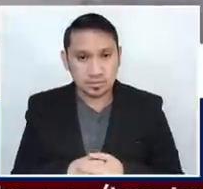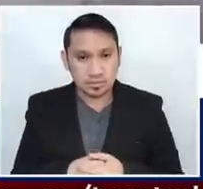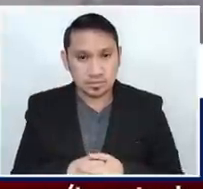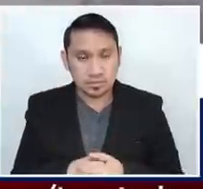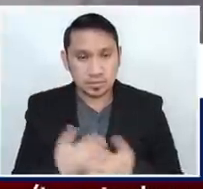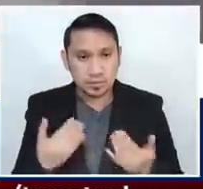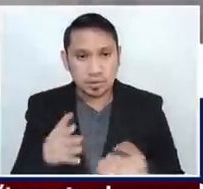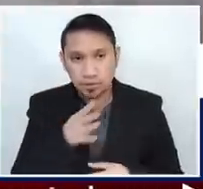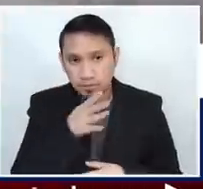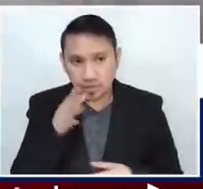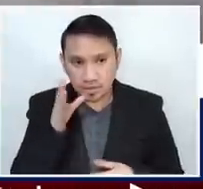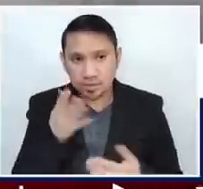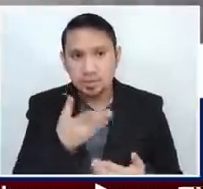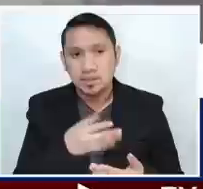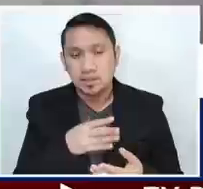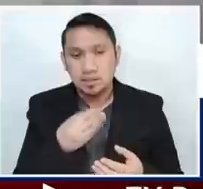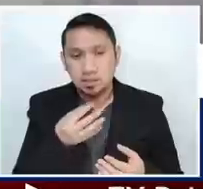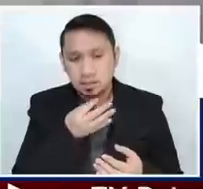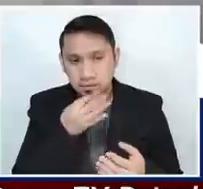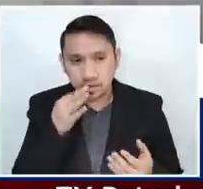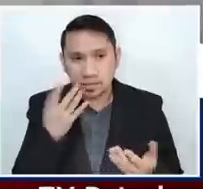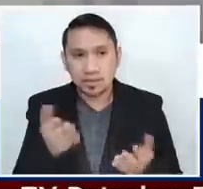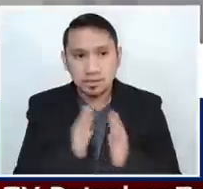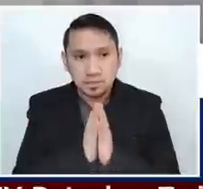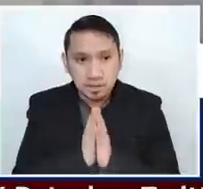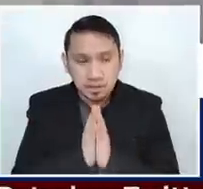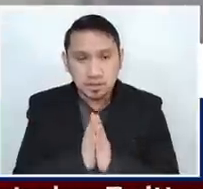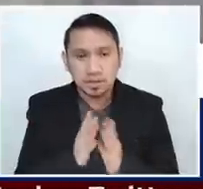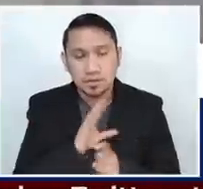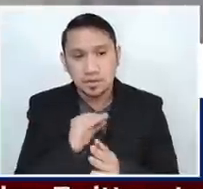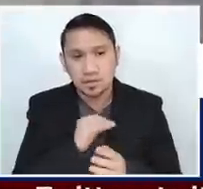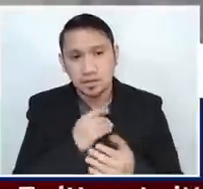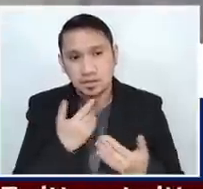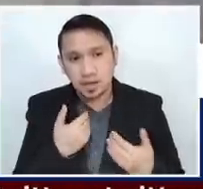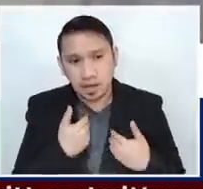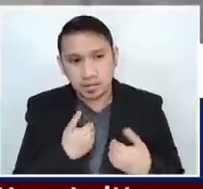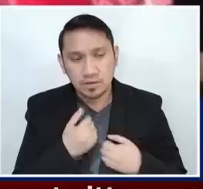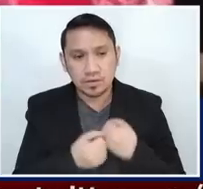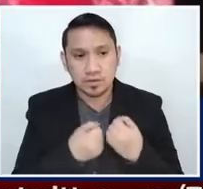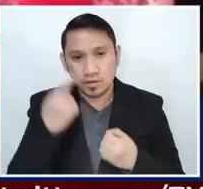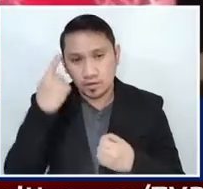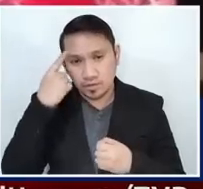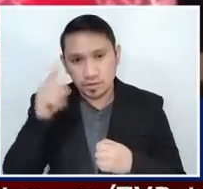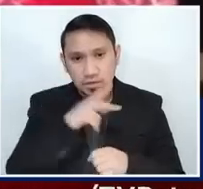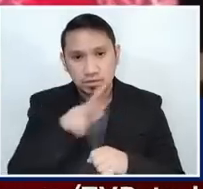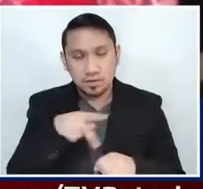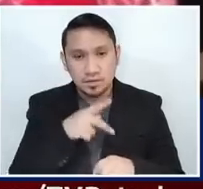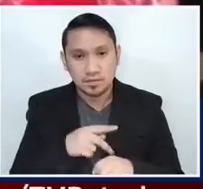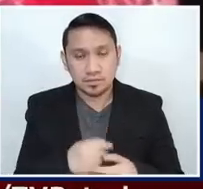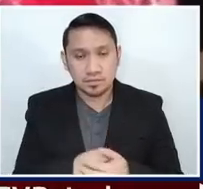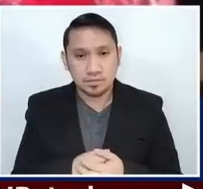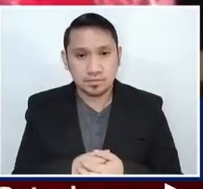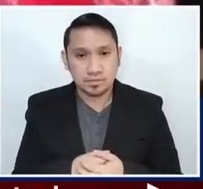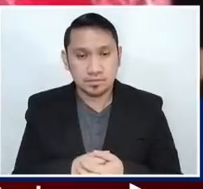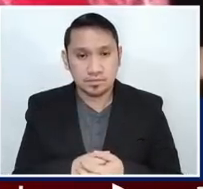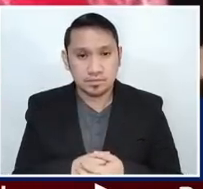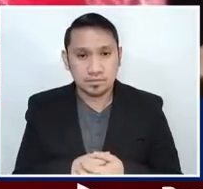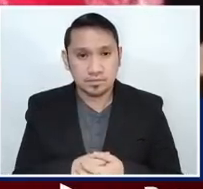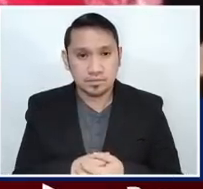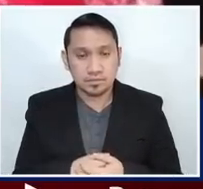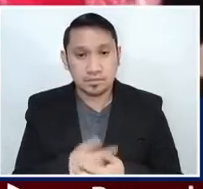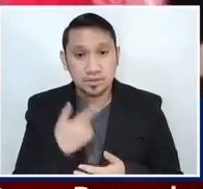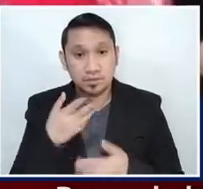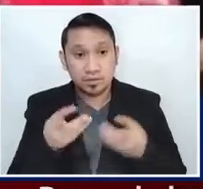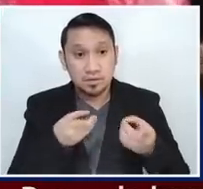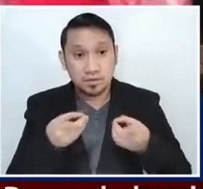fasting, abstinence, adoration, sacrifices for the country. Binanatan din ni Mananzan ang